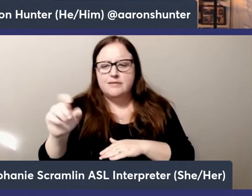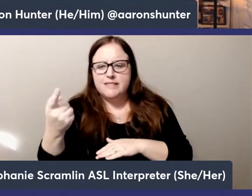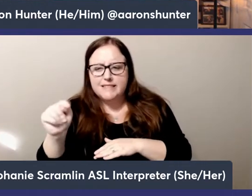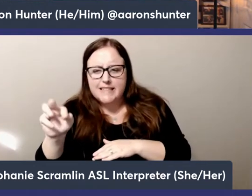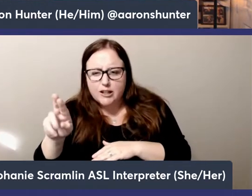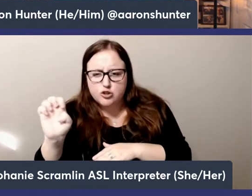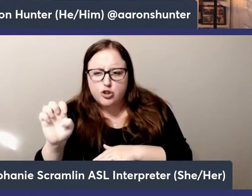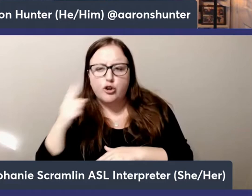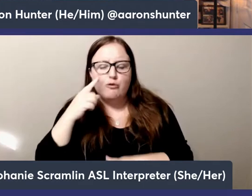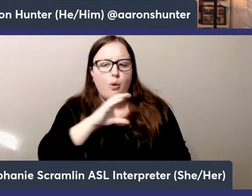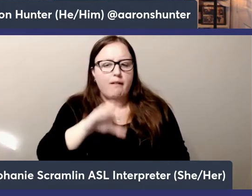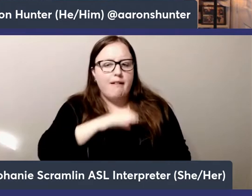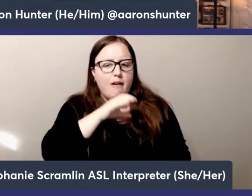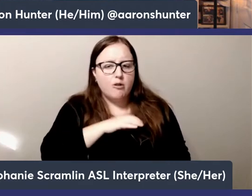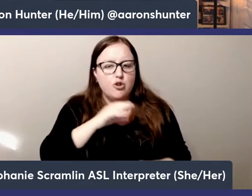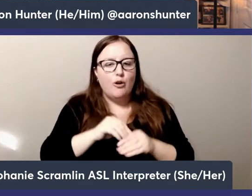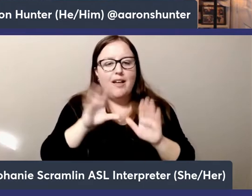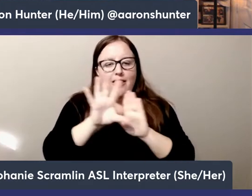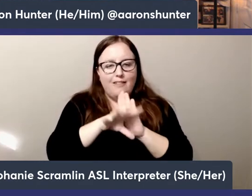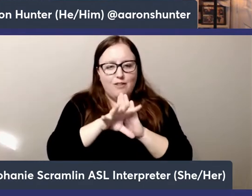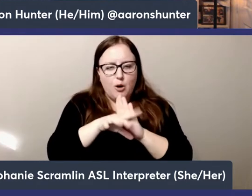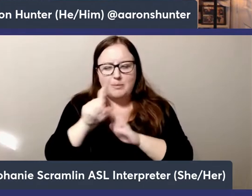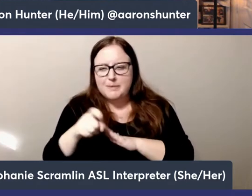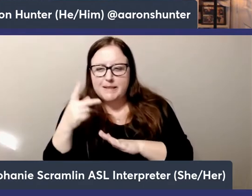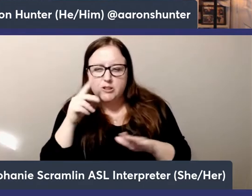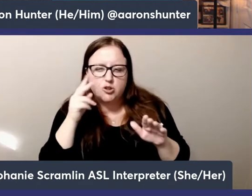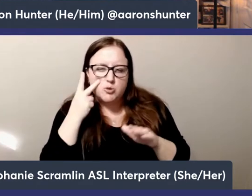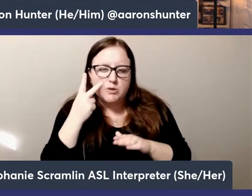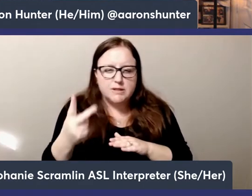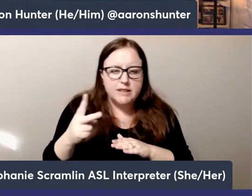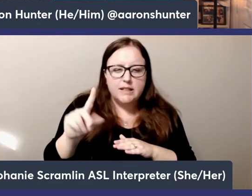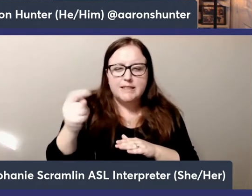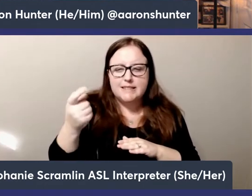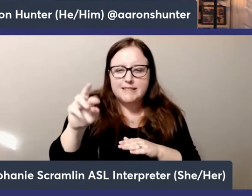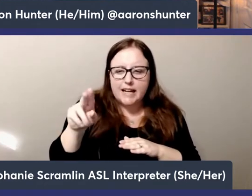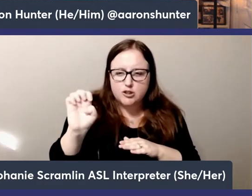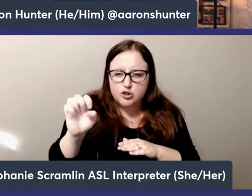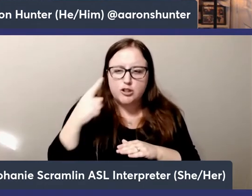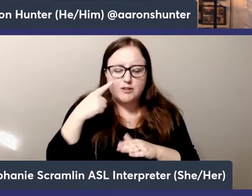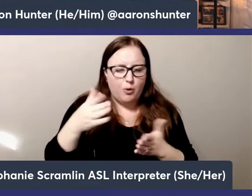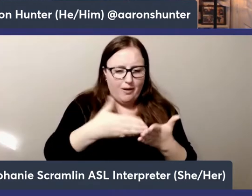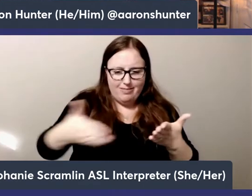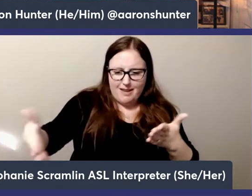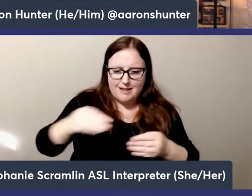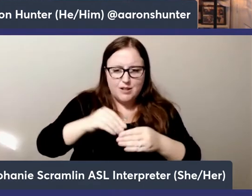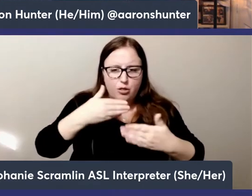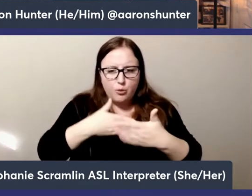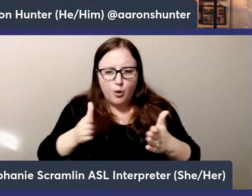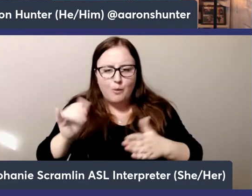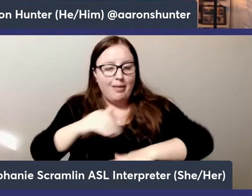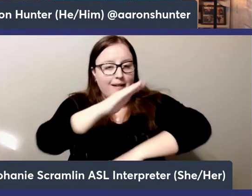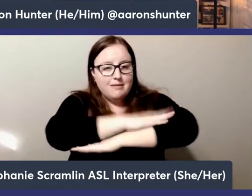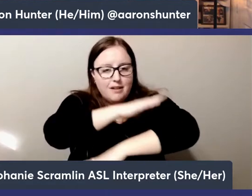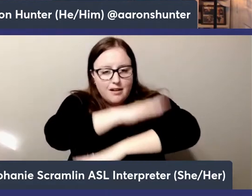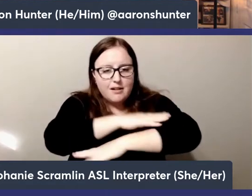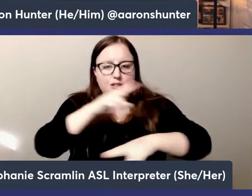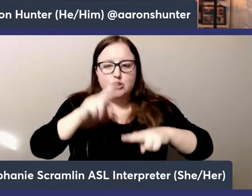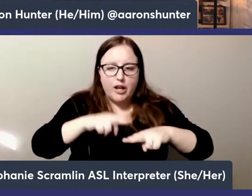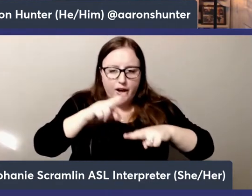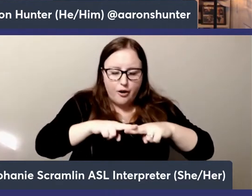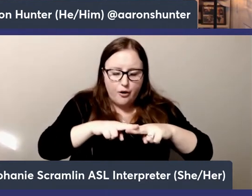character that's in the film. It needs to seek textures for the objects in the room, like a table or a chair. So it's going to go